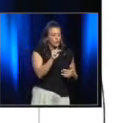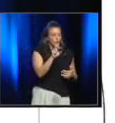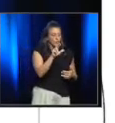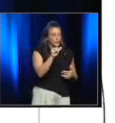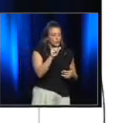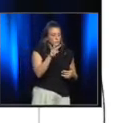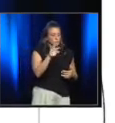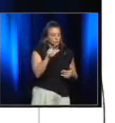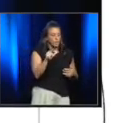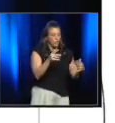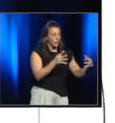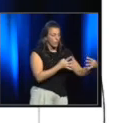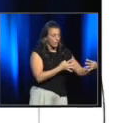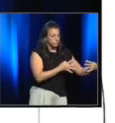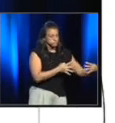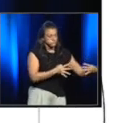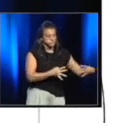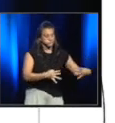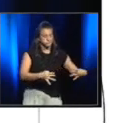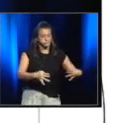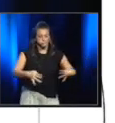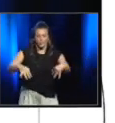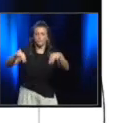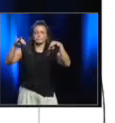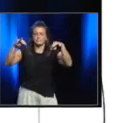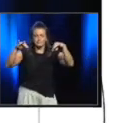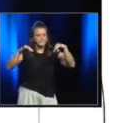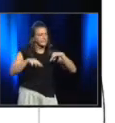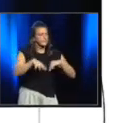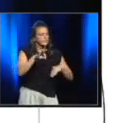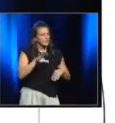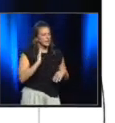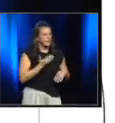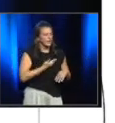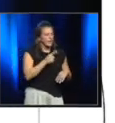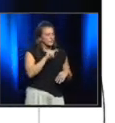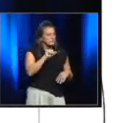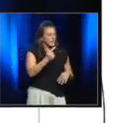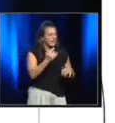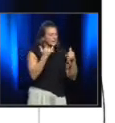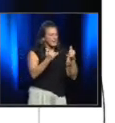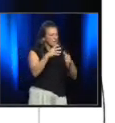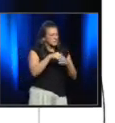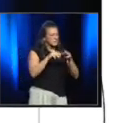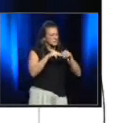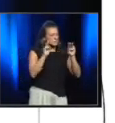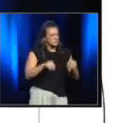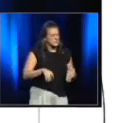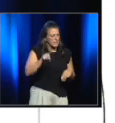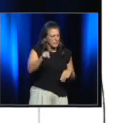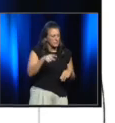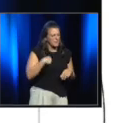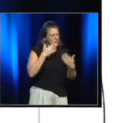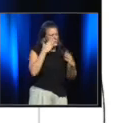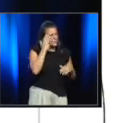up. And the tag now lives at the museum in Hobart. And I don't know what makes me feel older, being here giving a plenary